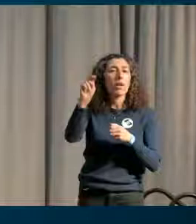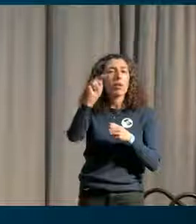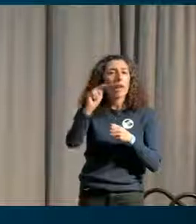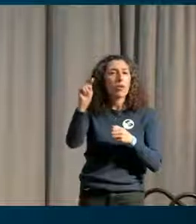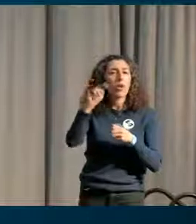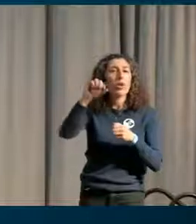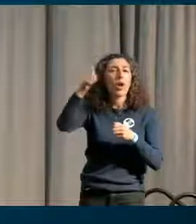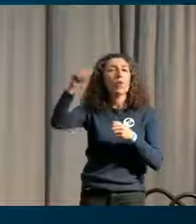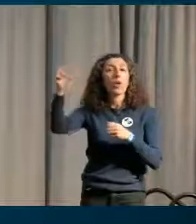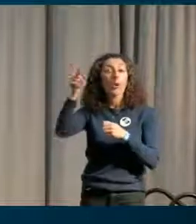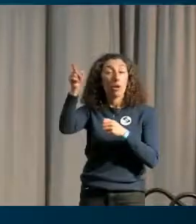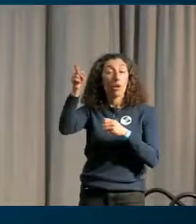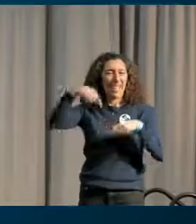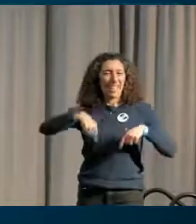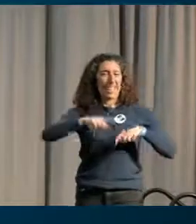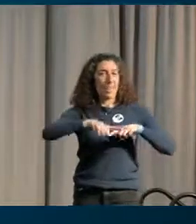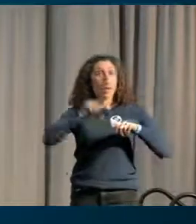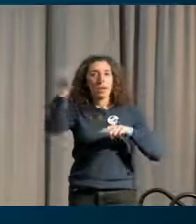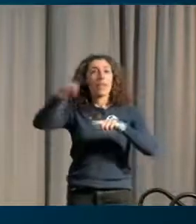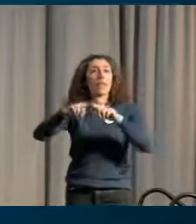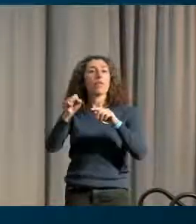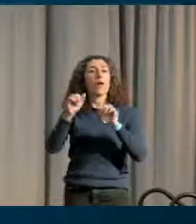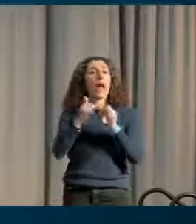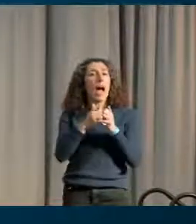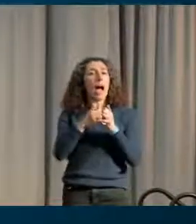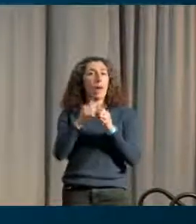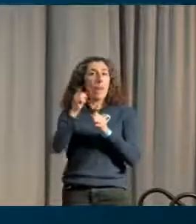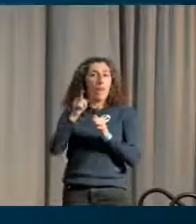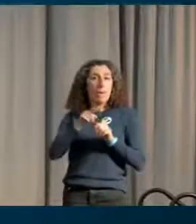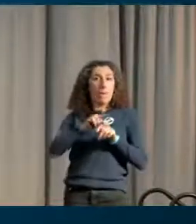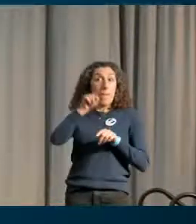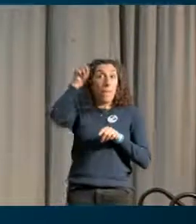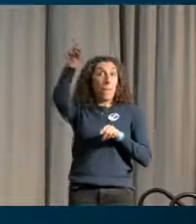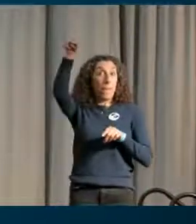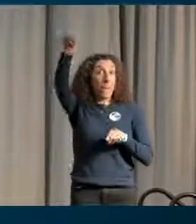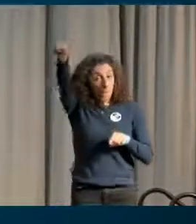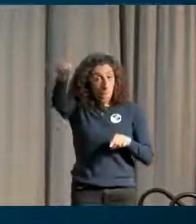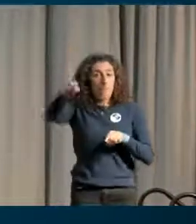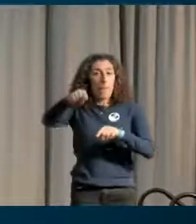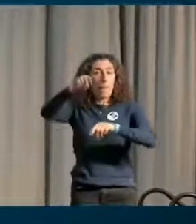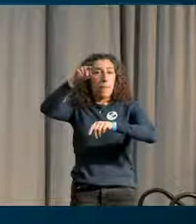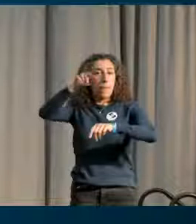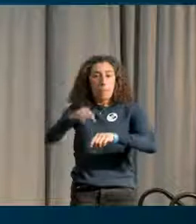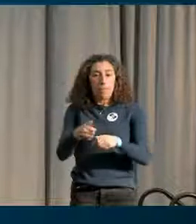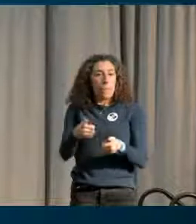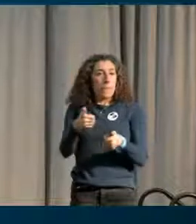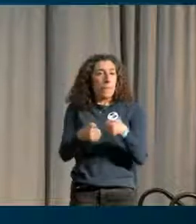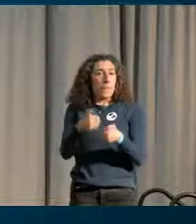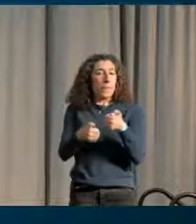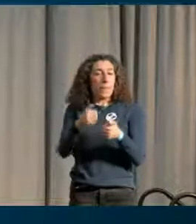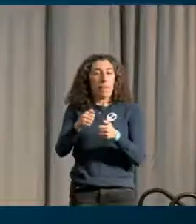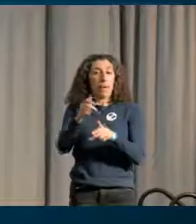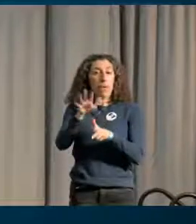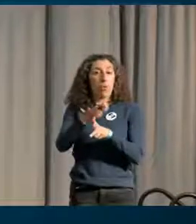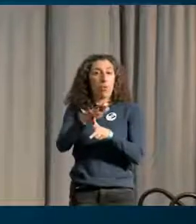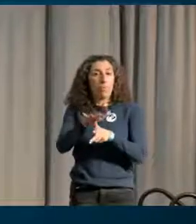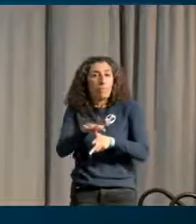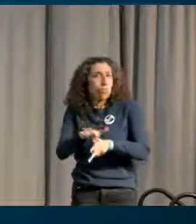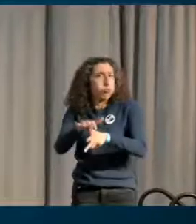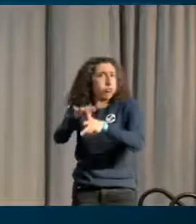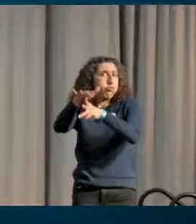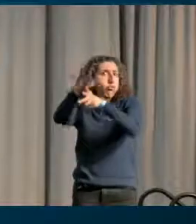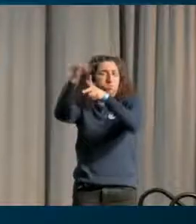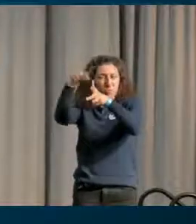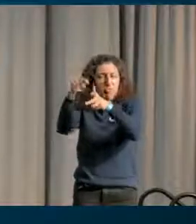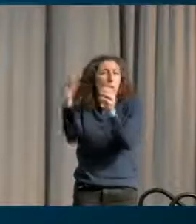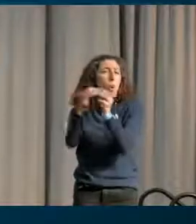light, and the propellers have to spin really, really, really fast to help that Mars helicopter fly in space. Okay, so I'm